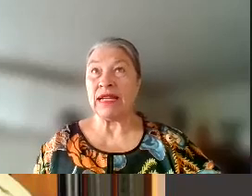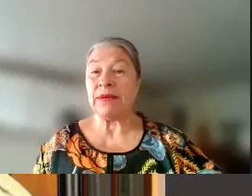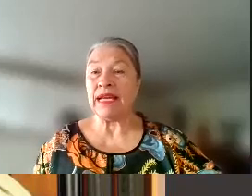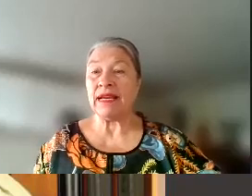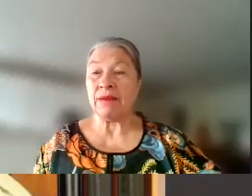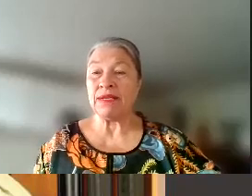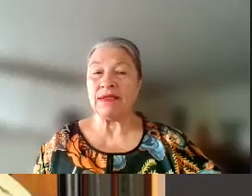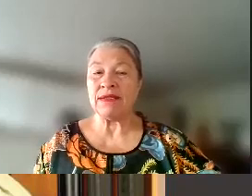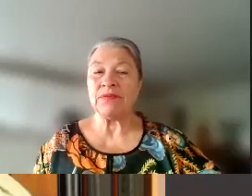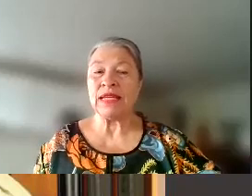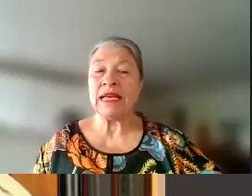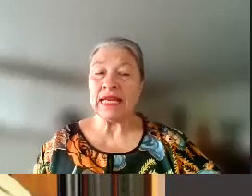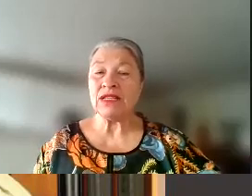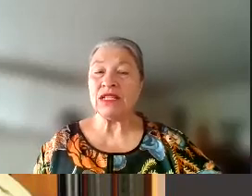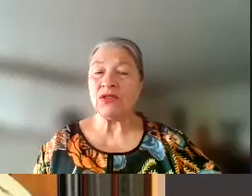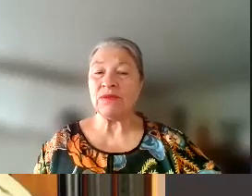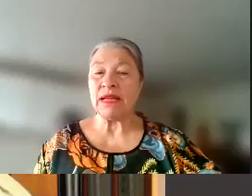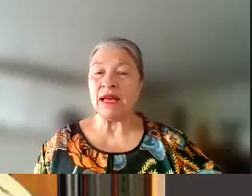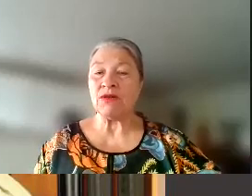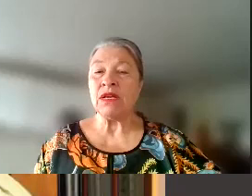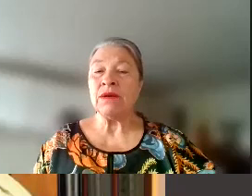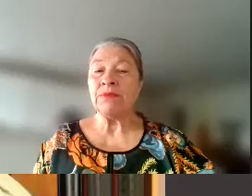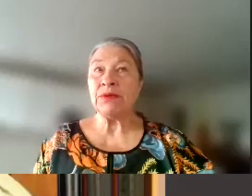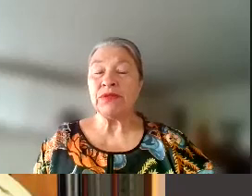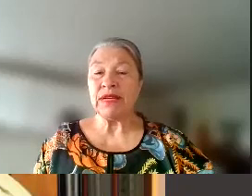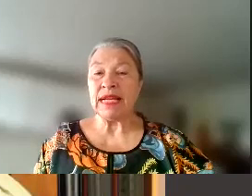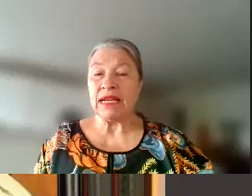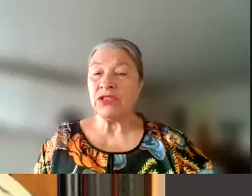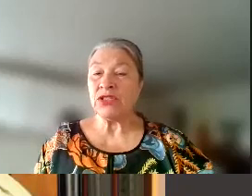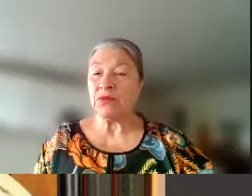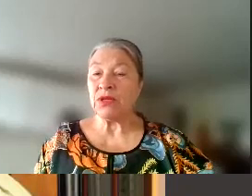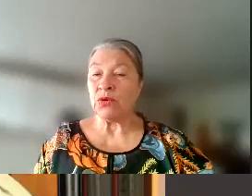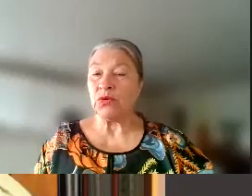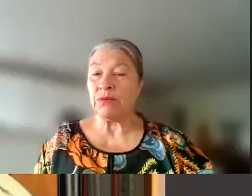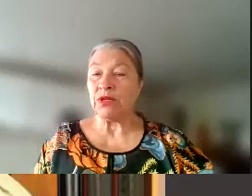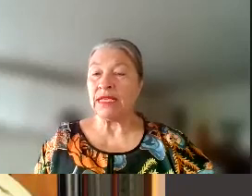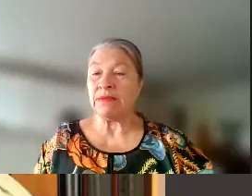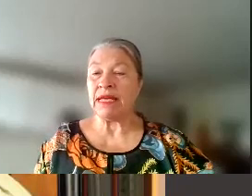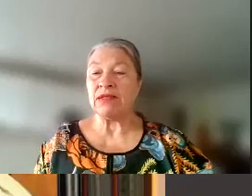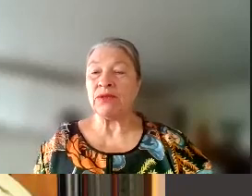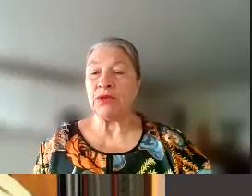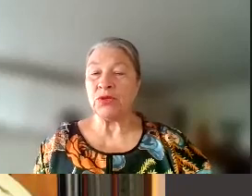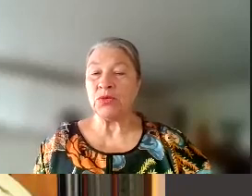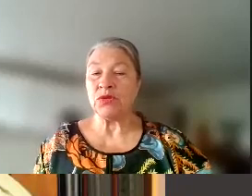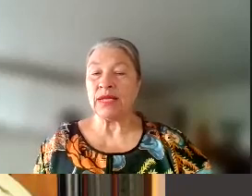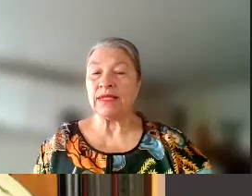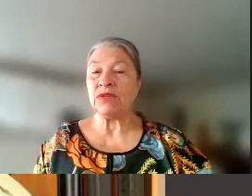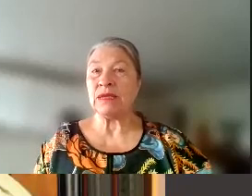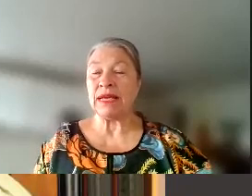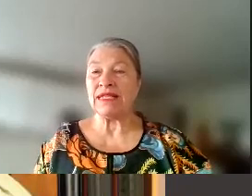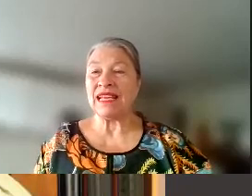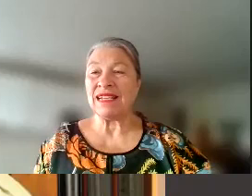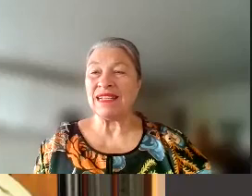something really bad happens. Get to know them now, build a relationship with called communities based on mutual